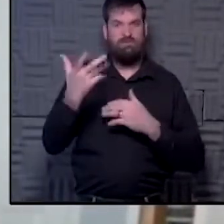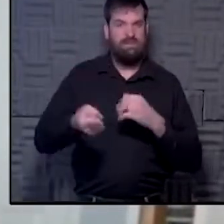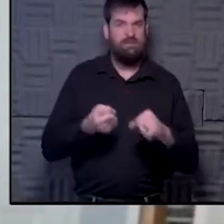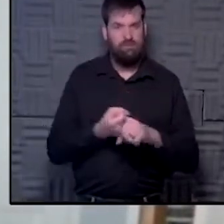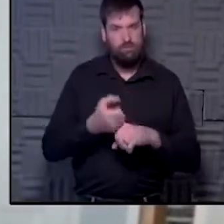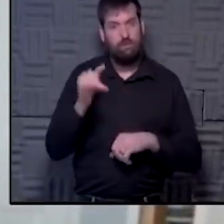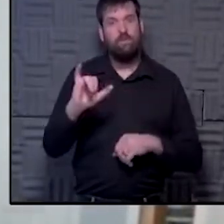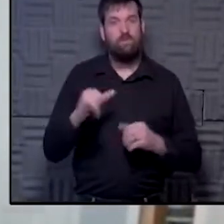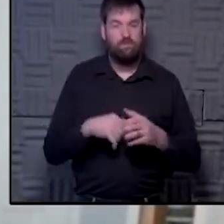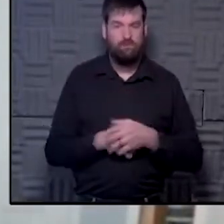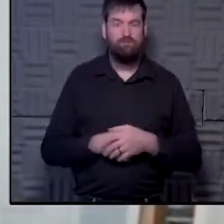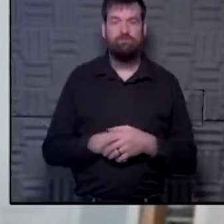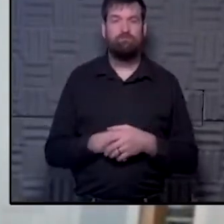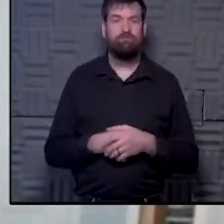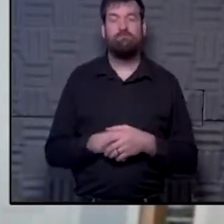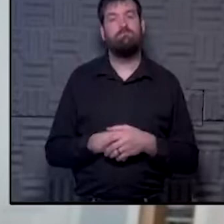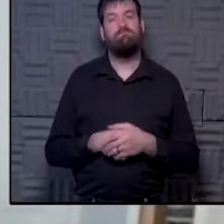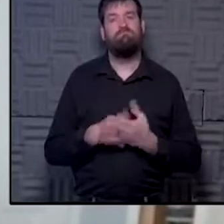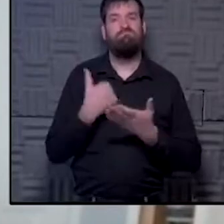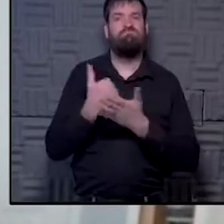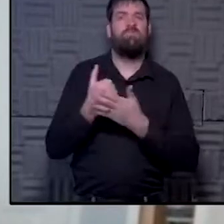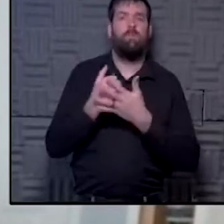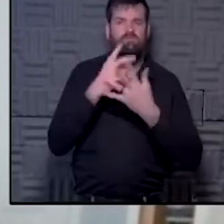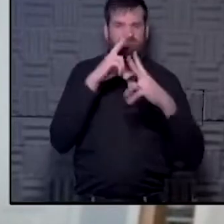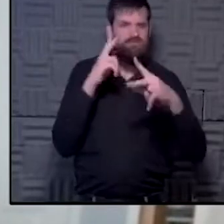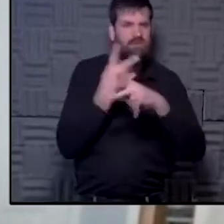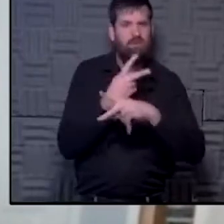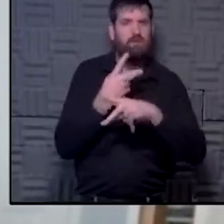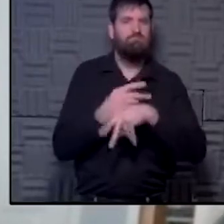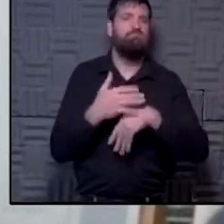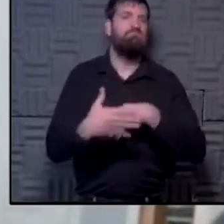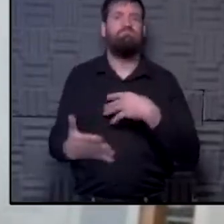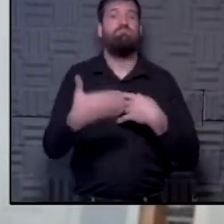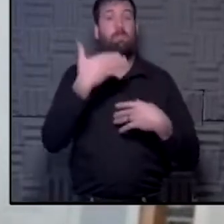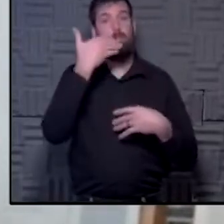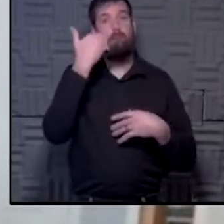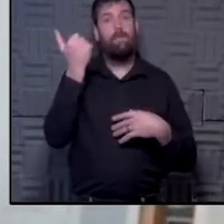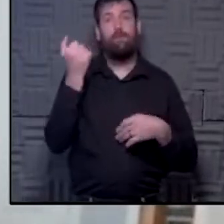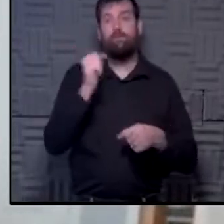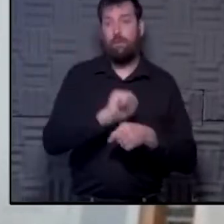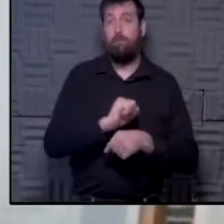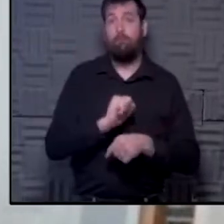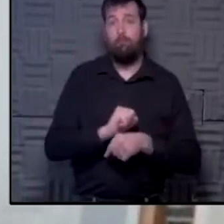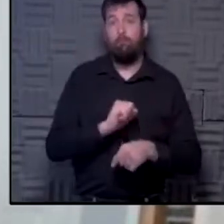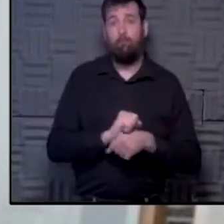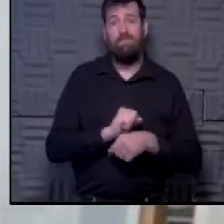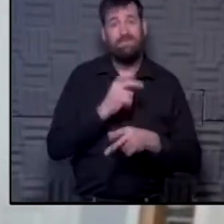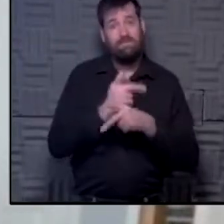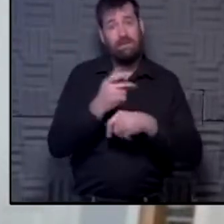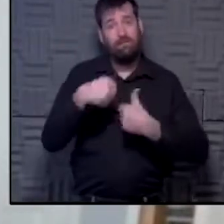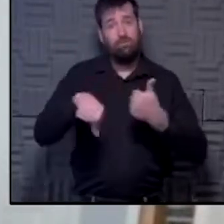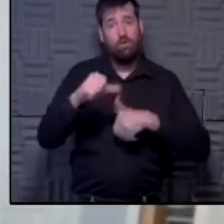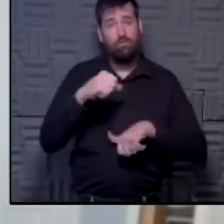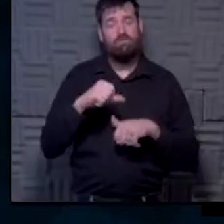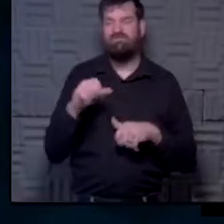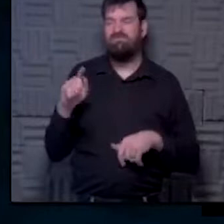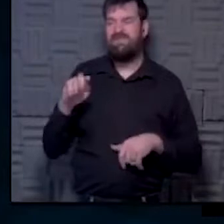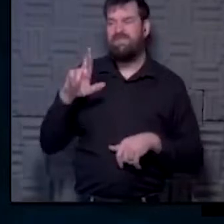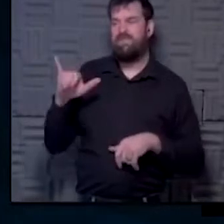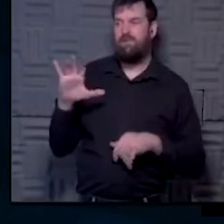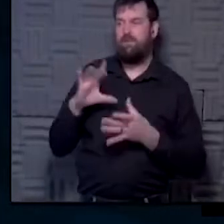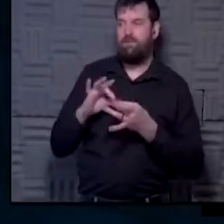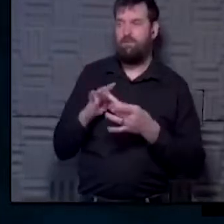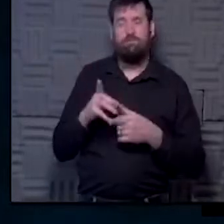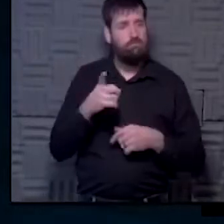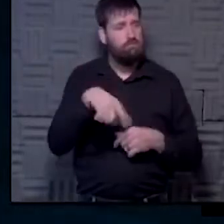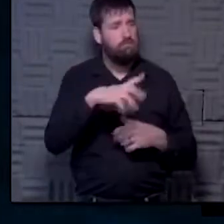well, kind of helping everybody chart the course in terms of, how to do a better job of taking care of each other, as Terry mentioned. Well,